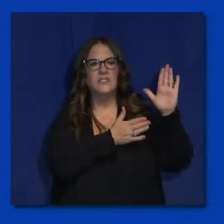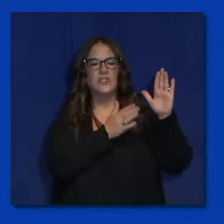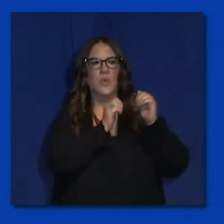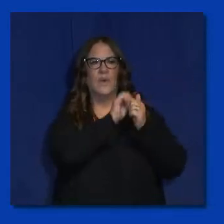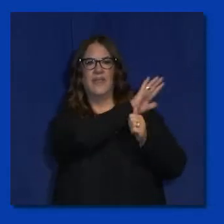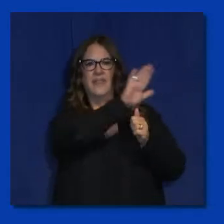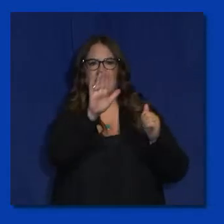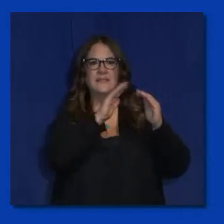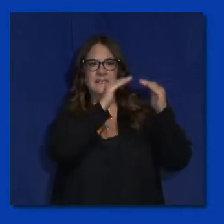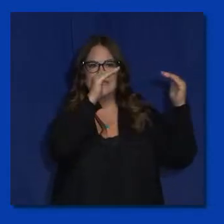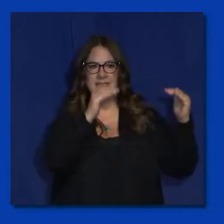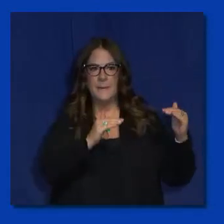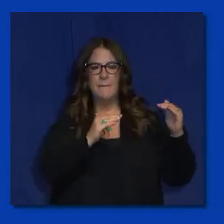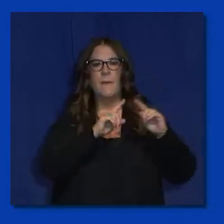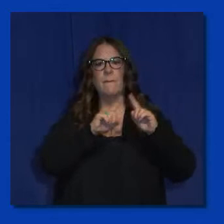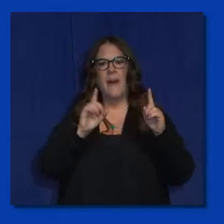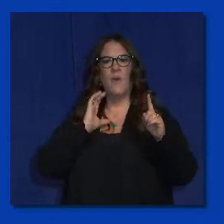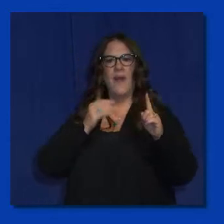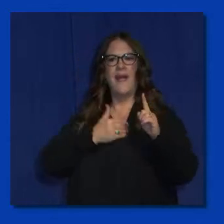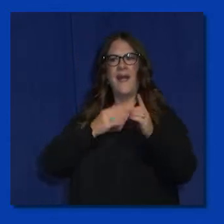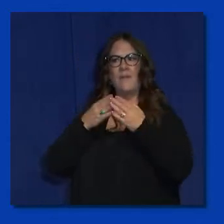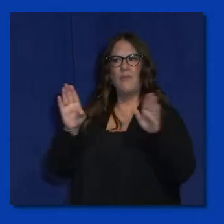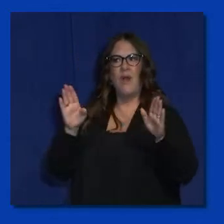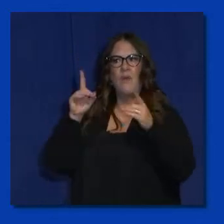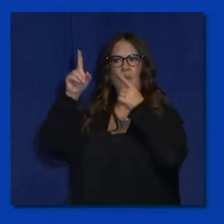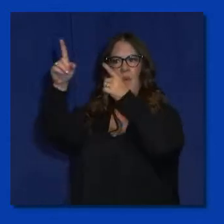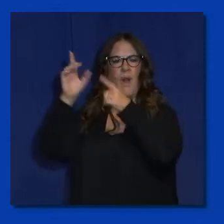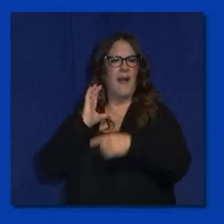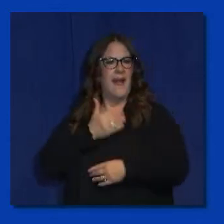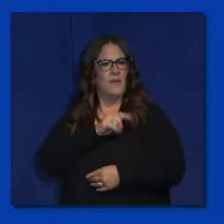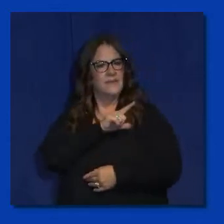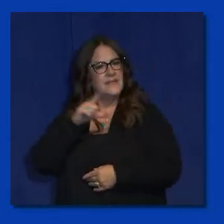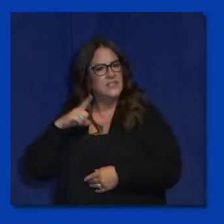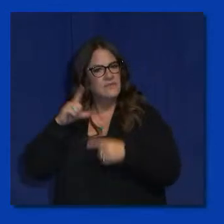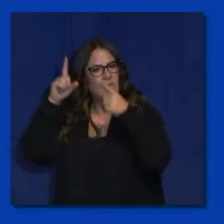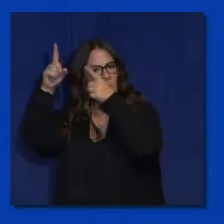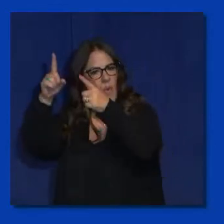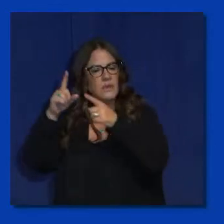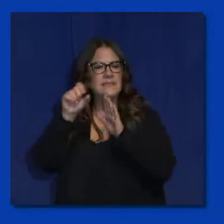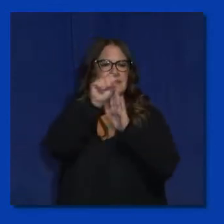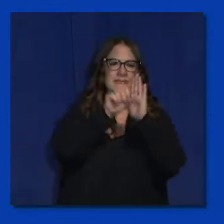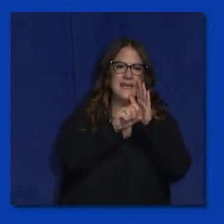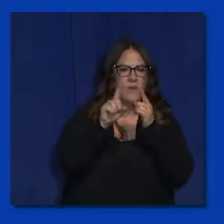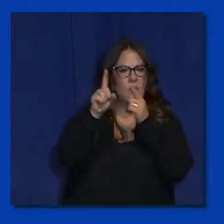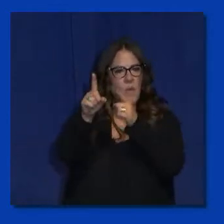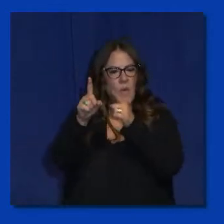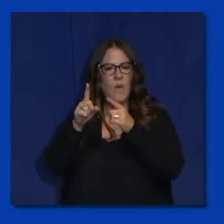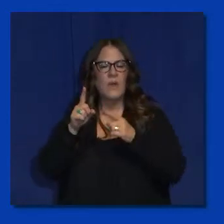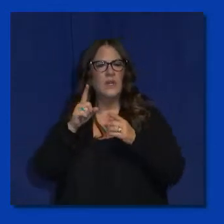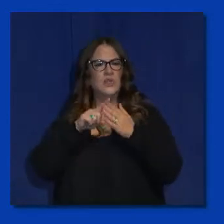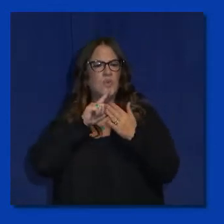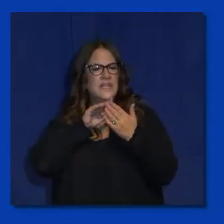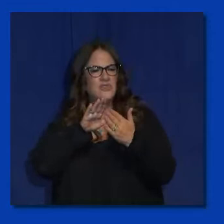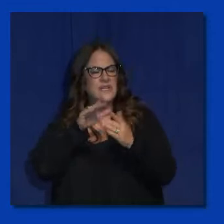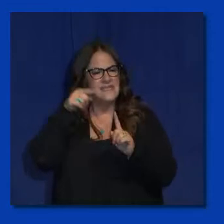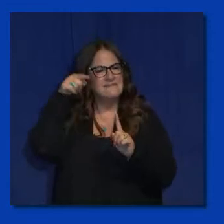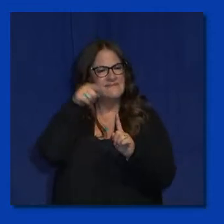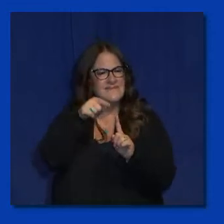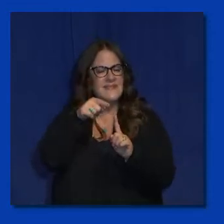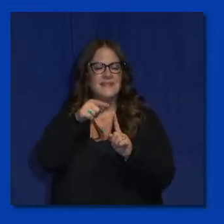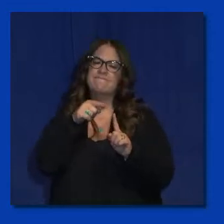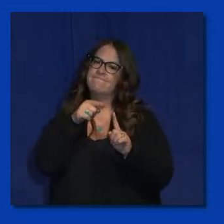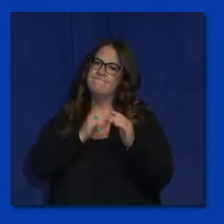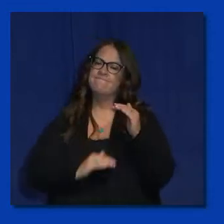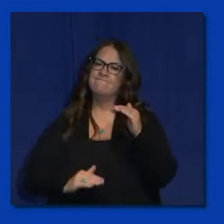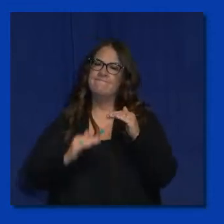themselves, but our own broader goals, legislative goals, and state goals to address the deeper and systemic issues around